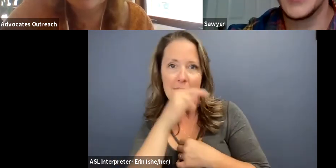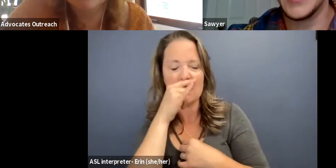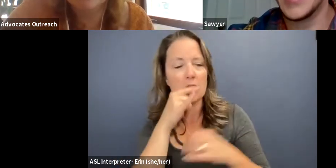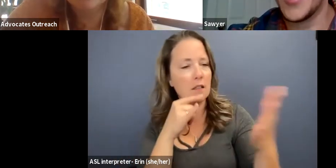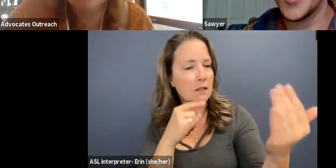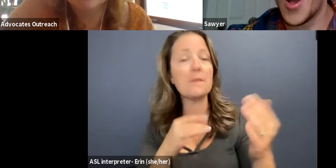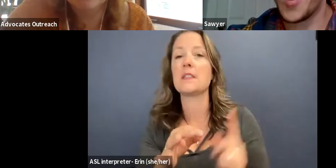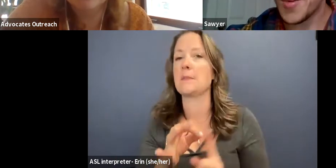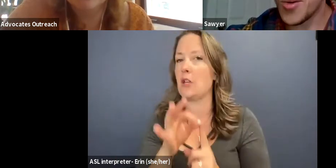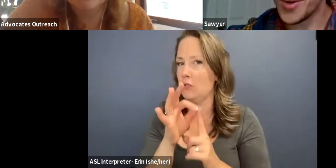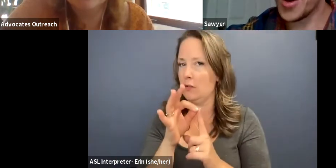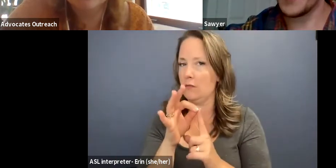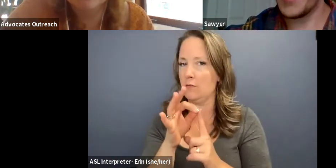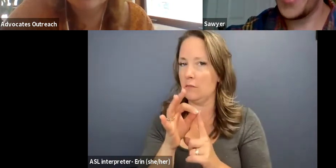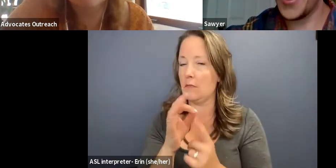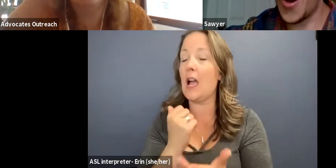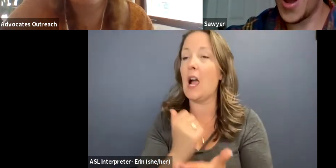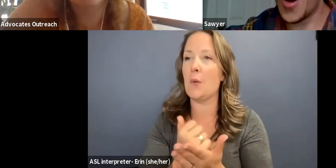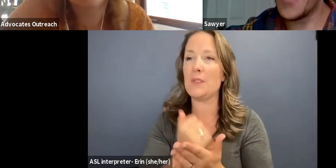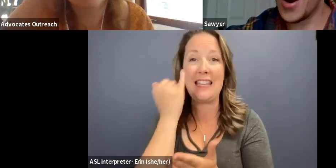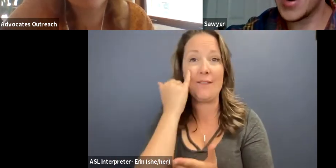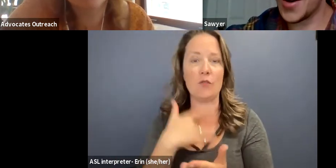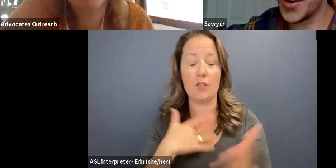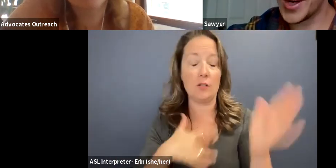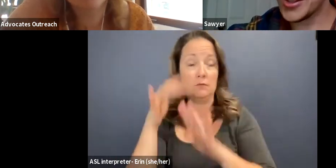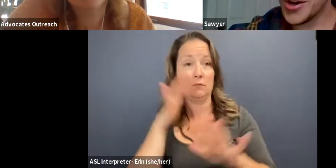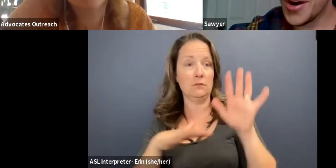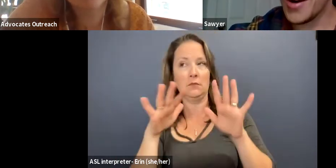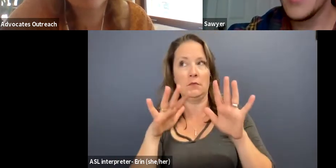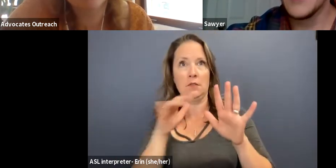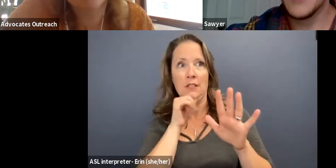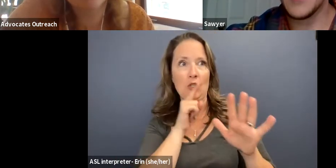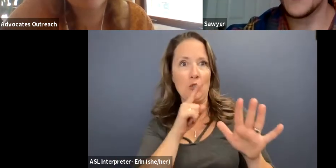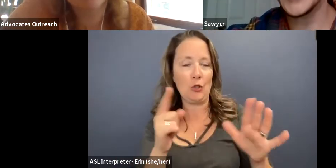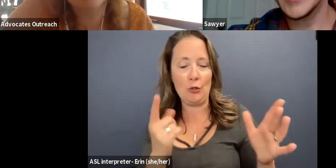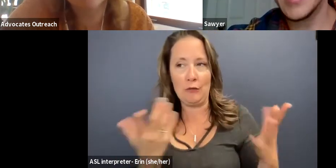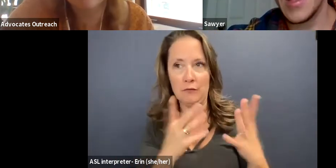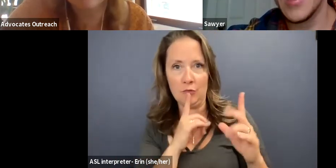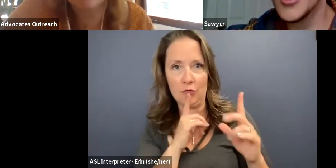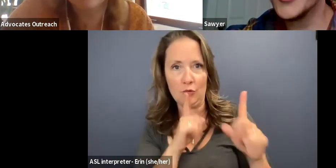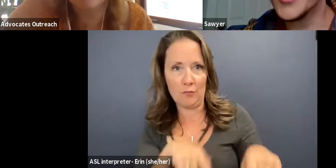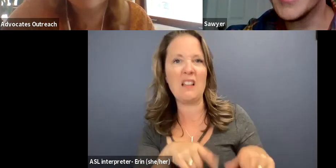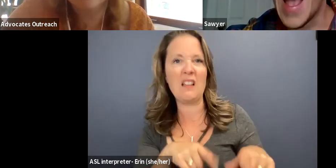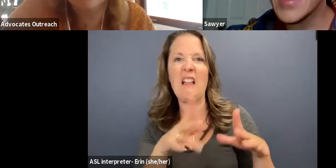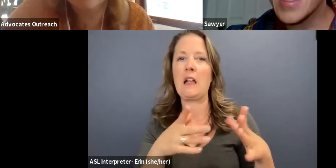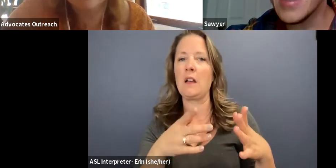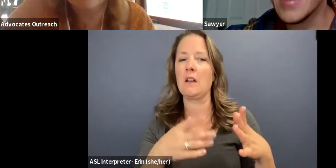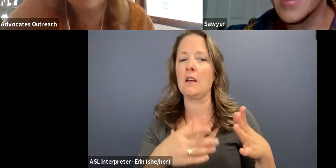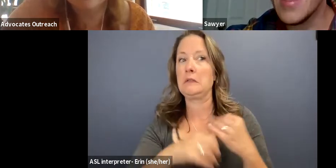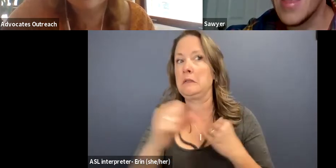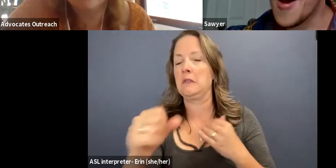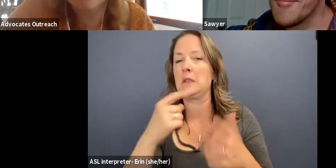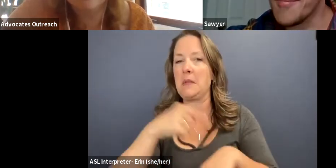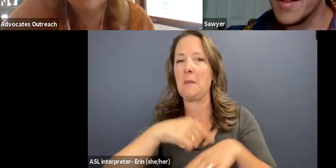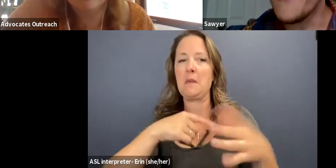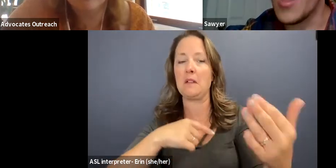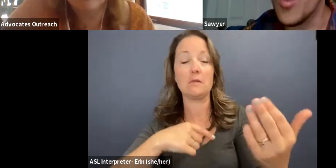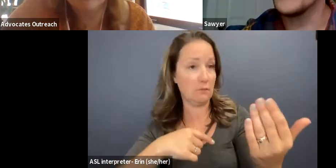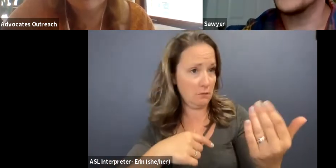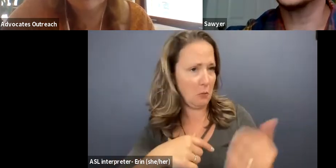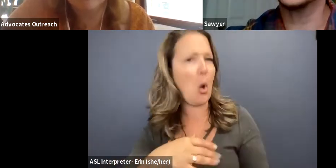what made you wonder about that? Because the reason that I had been asking about what is sex is that we had